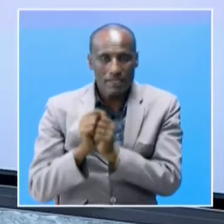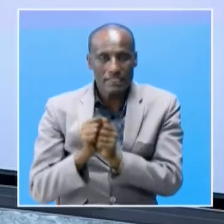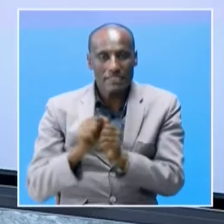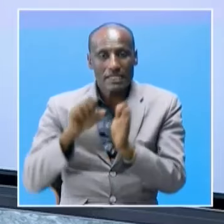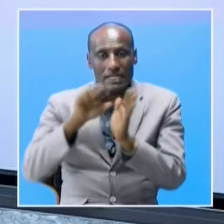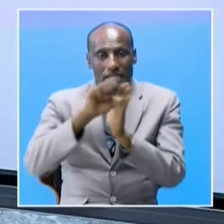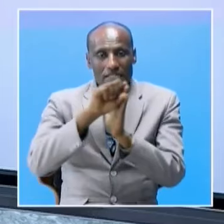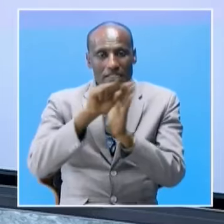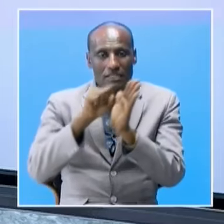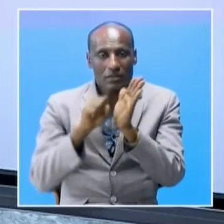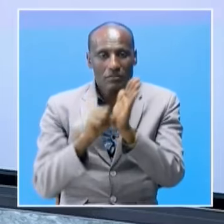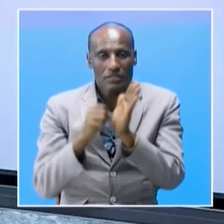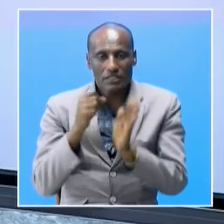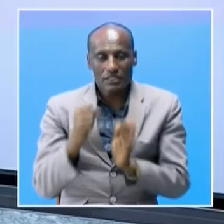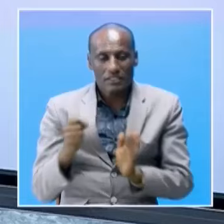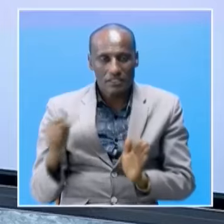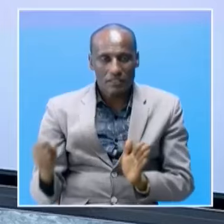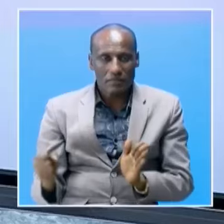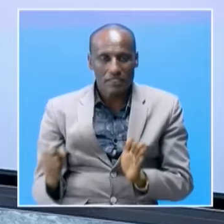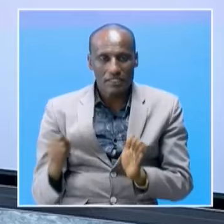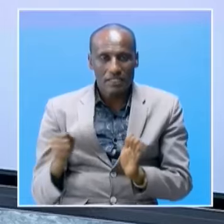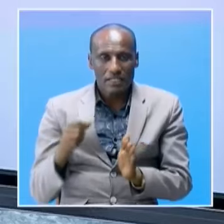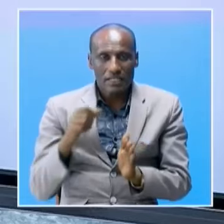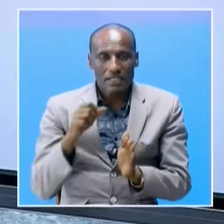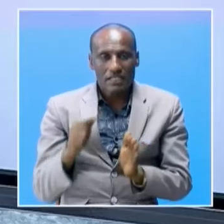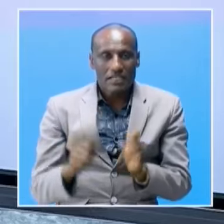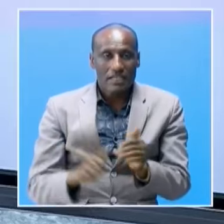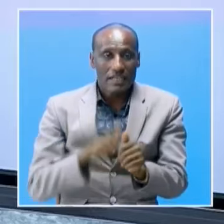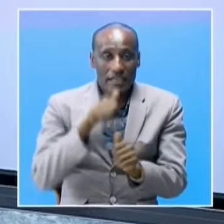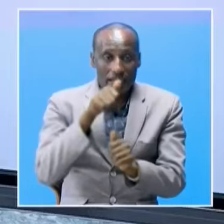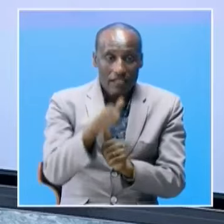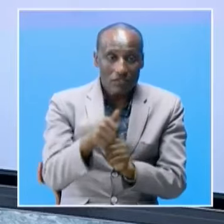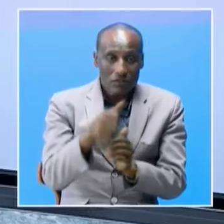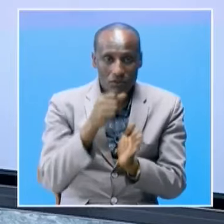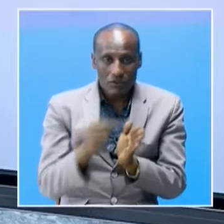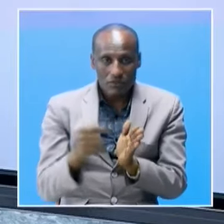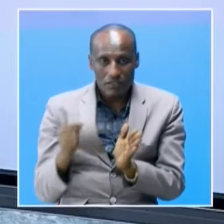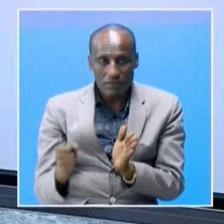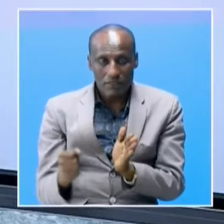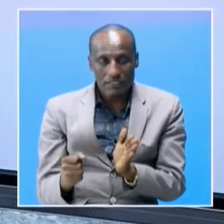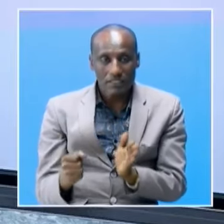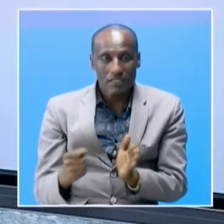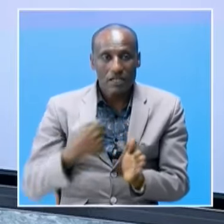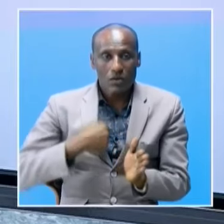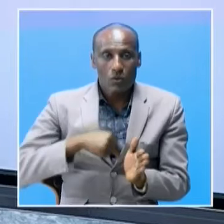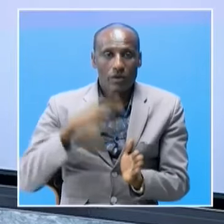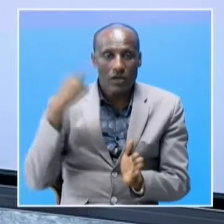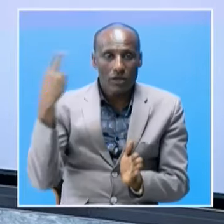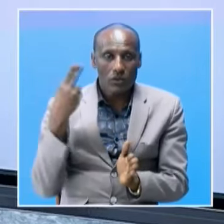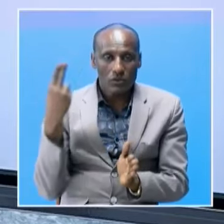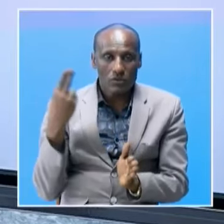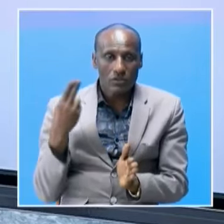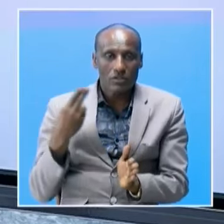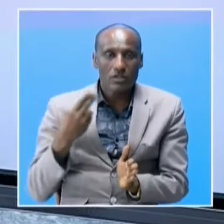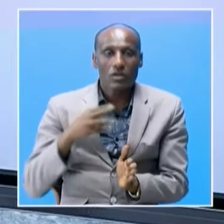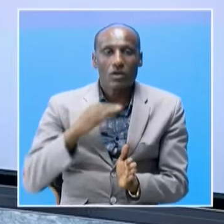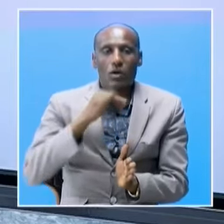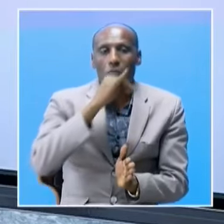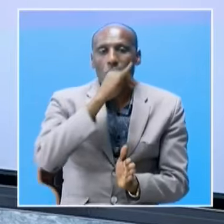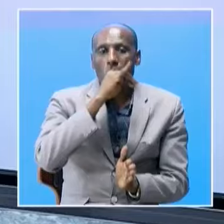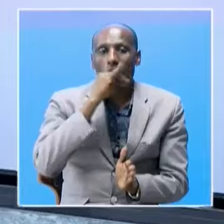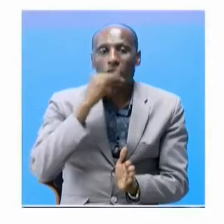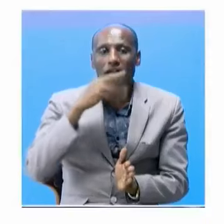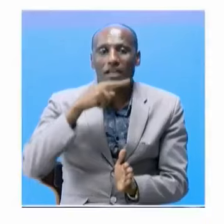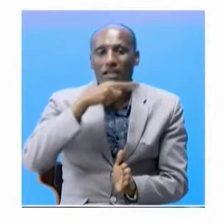good. Then after the subject, we're now using these modal auxiliaries, right? Or the modal verbs. These